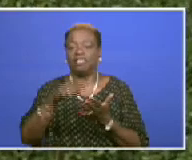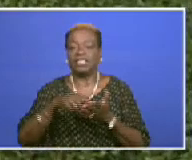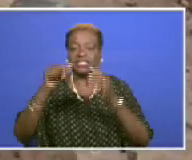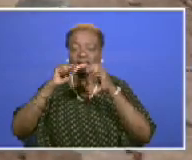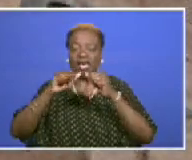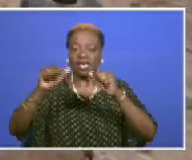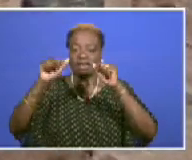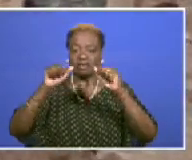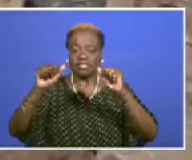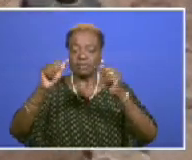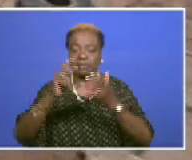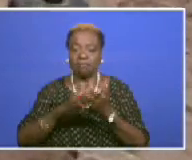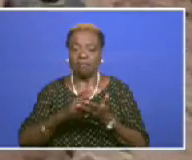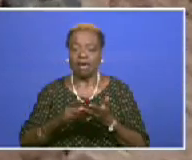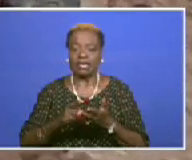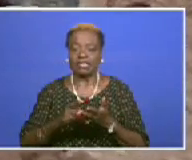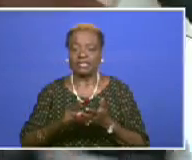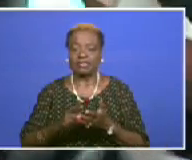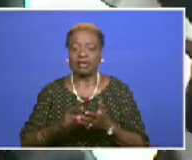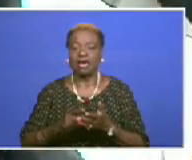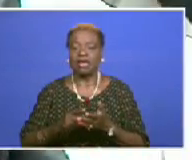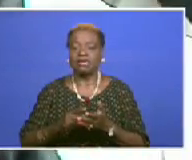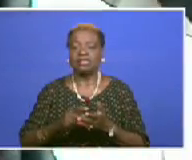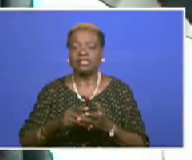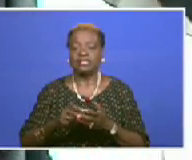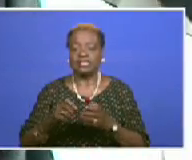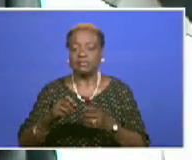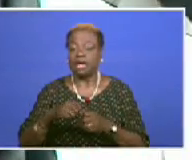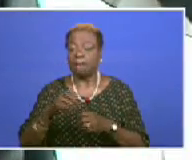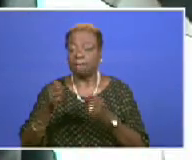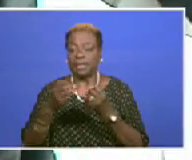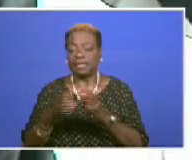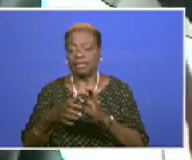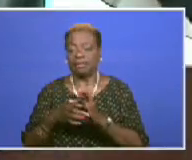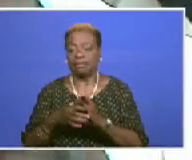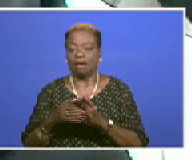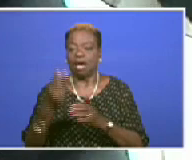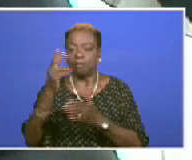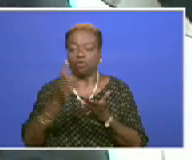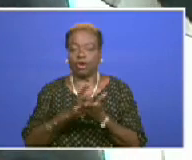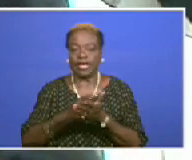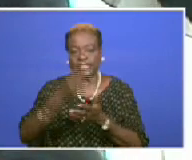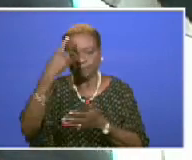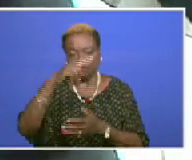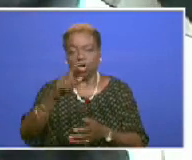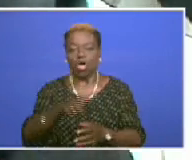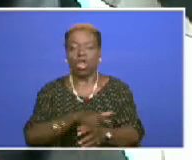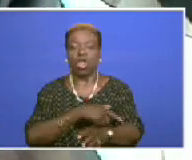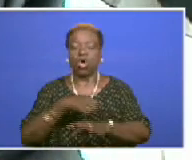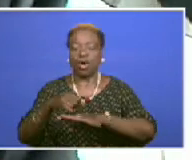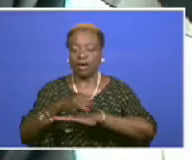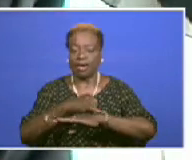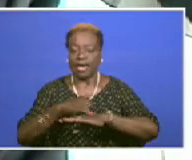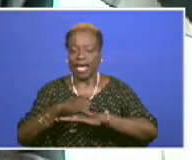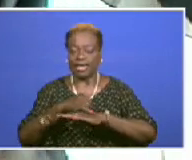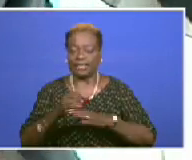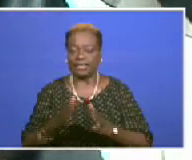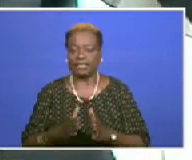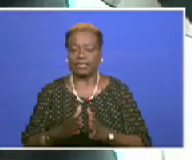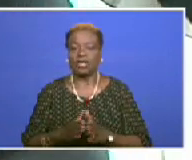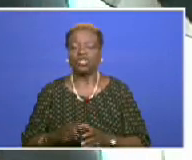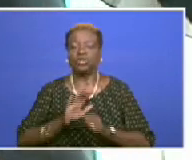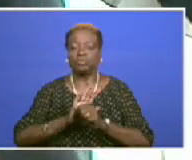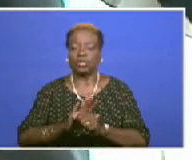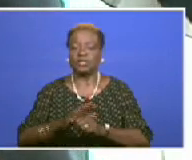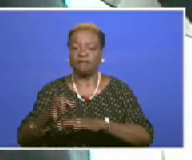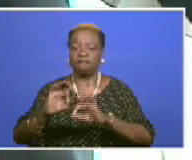of fundamental upgrades for Long Islanders. And Minister Bannister says this reflects the government's readiness to push family islands